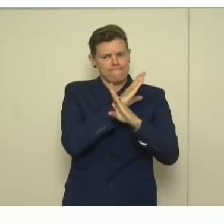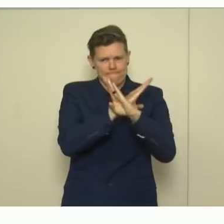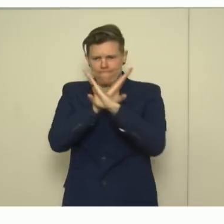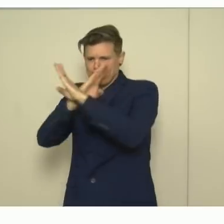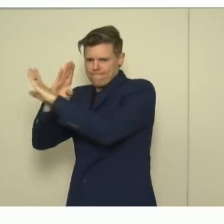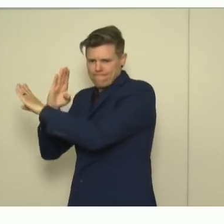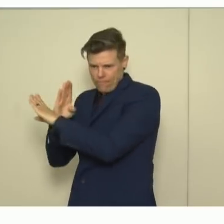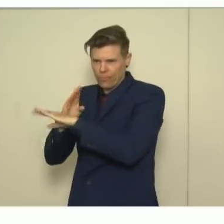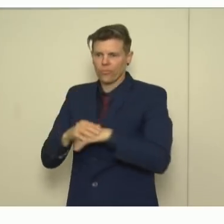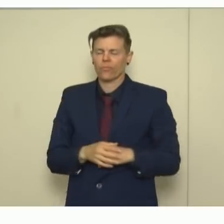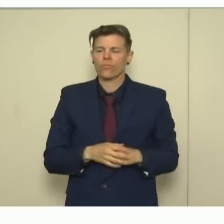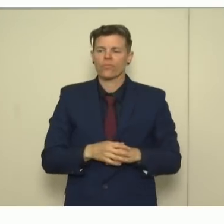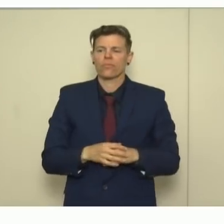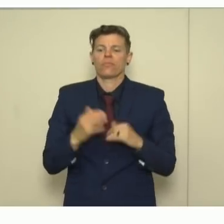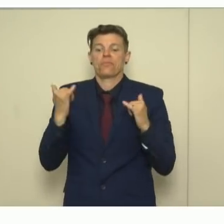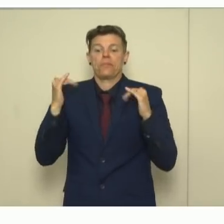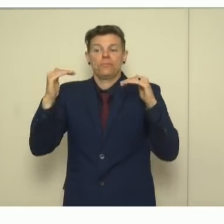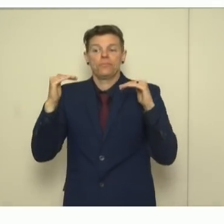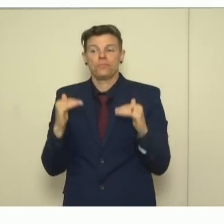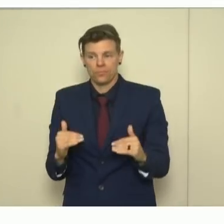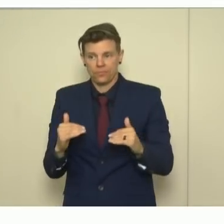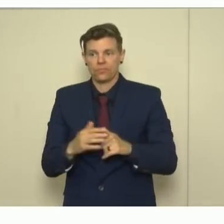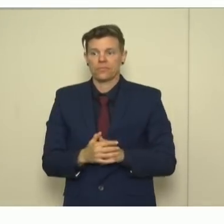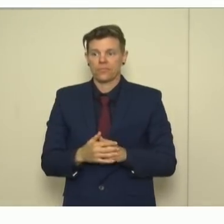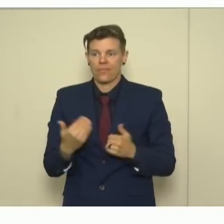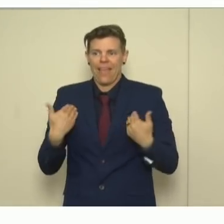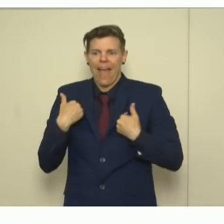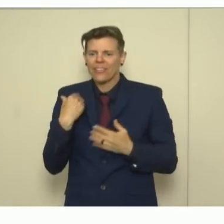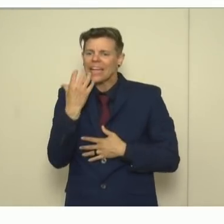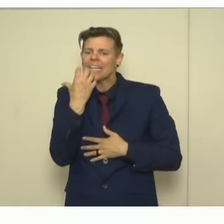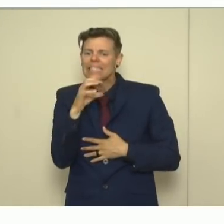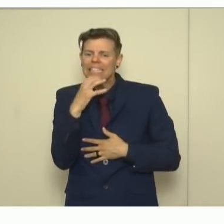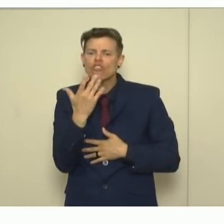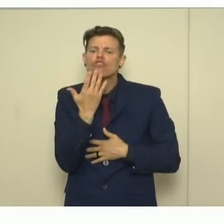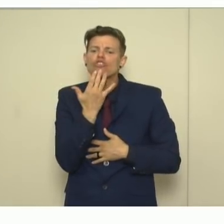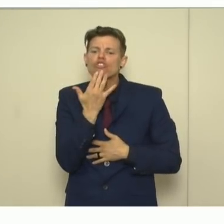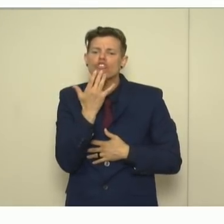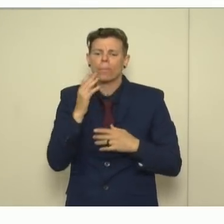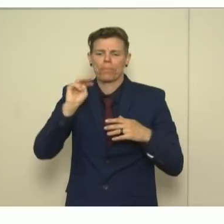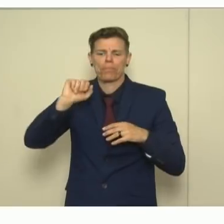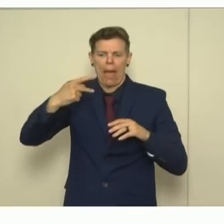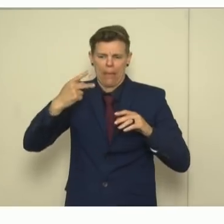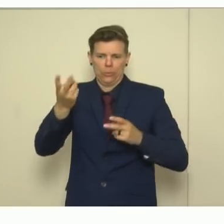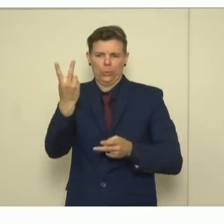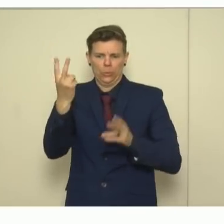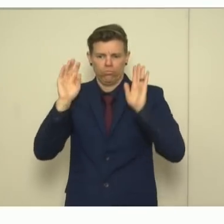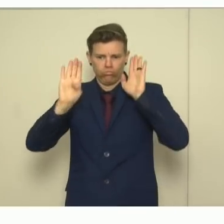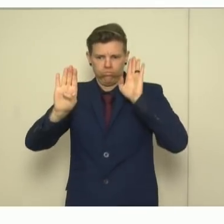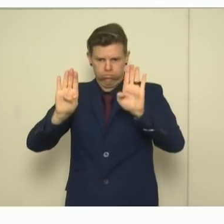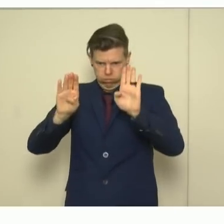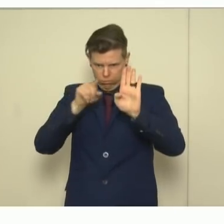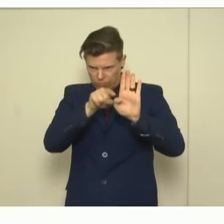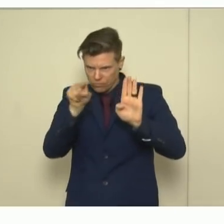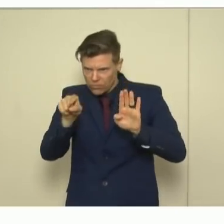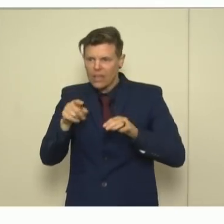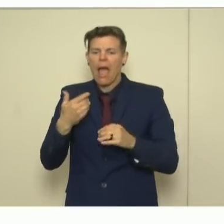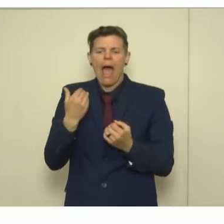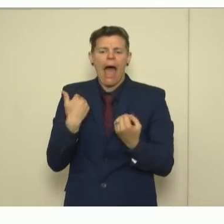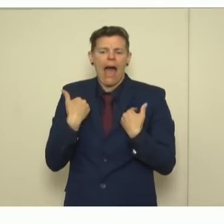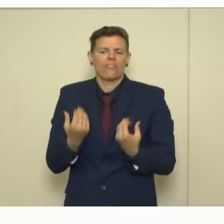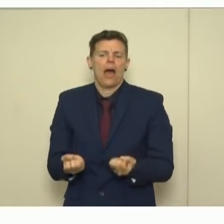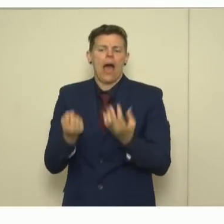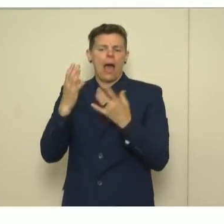them on the left. This is the total number of cases by county as of yesterday. I was told